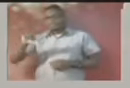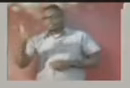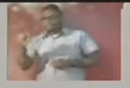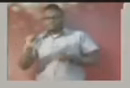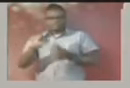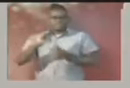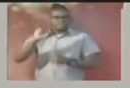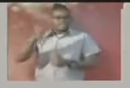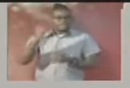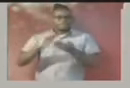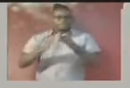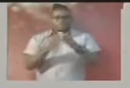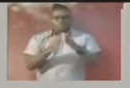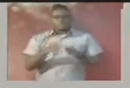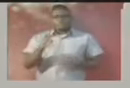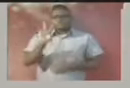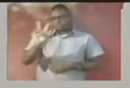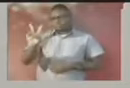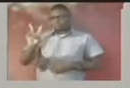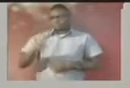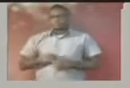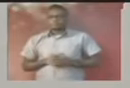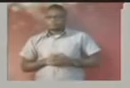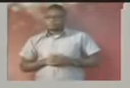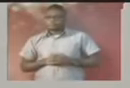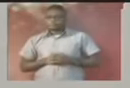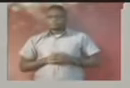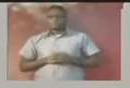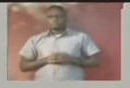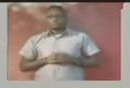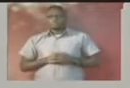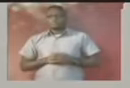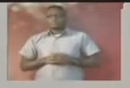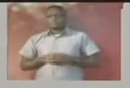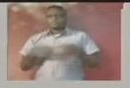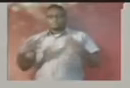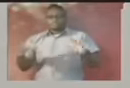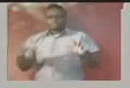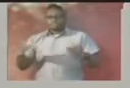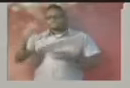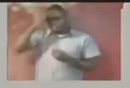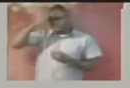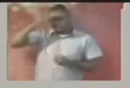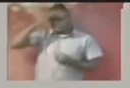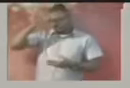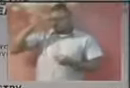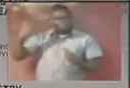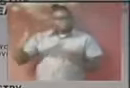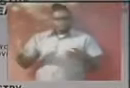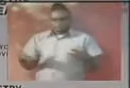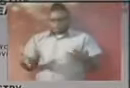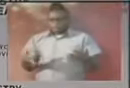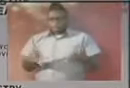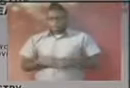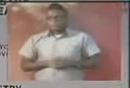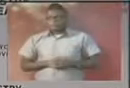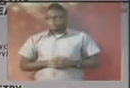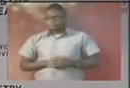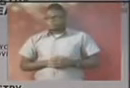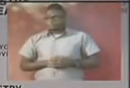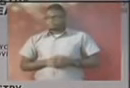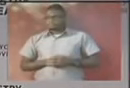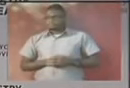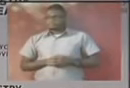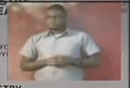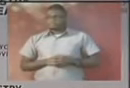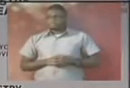2. So that brings me to the end of my clinical update, Al. Thanks very much for the time. And thank you, CMO. I now